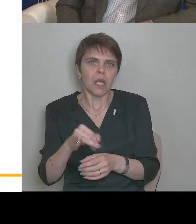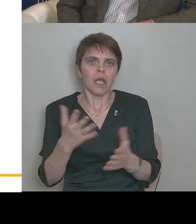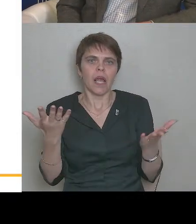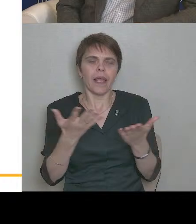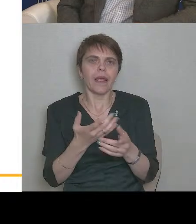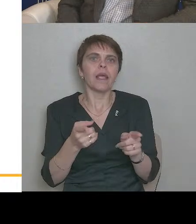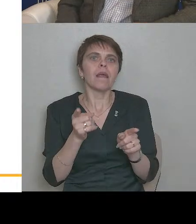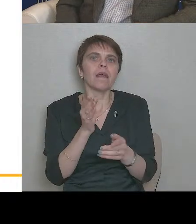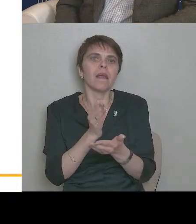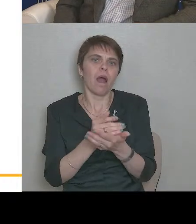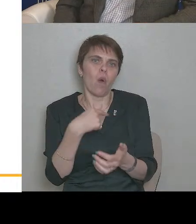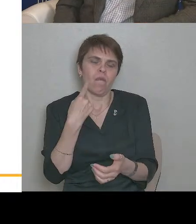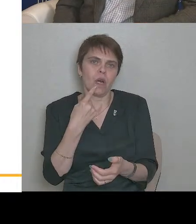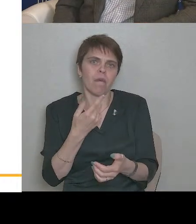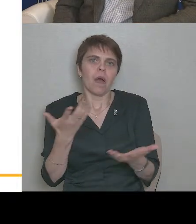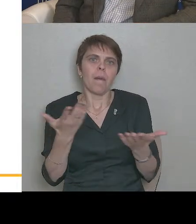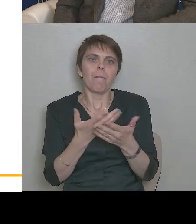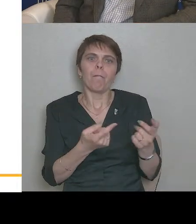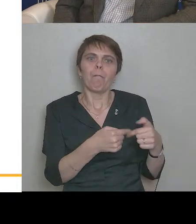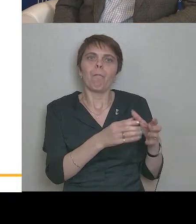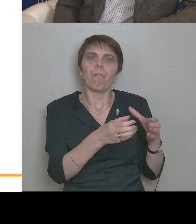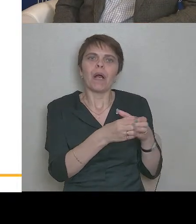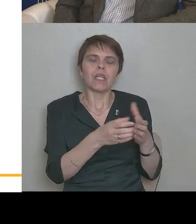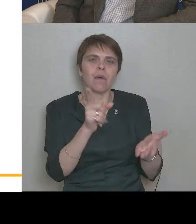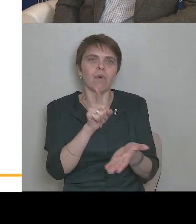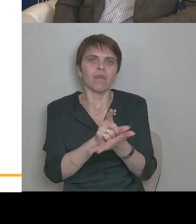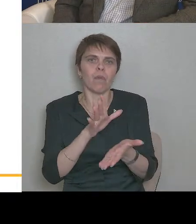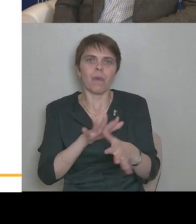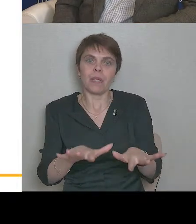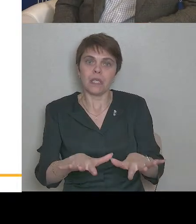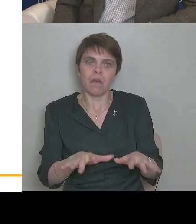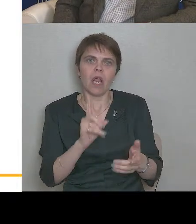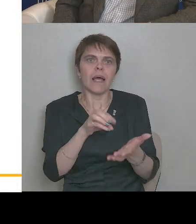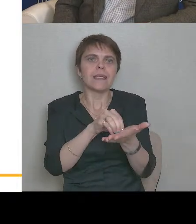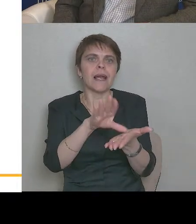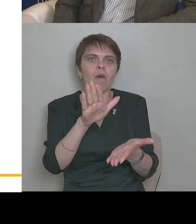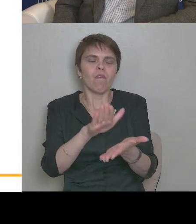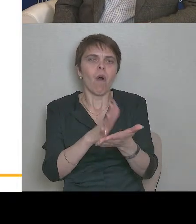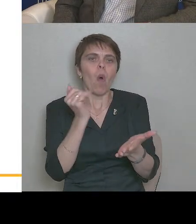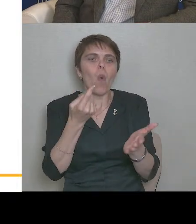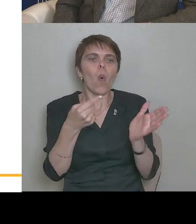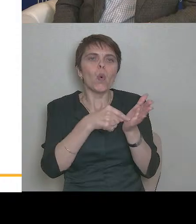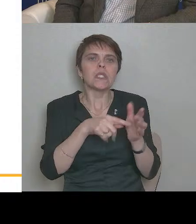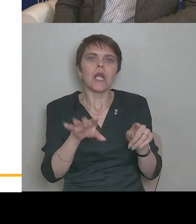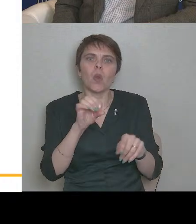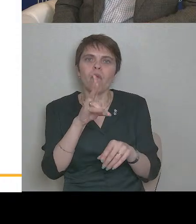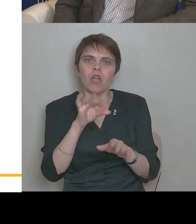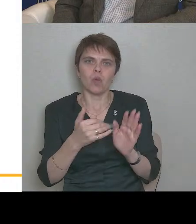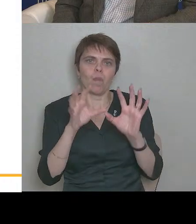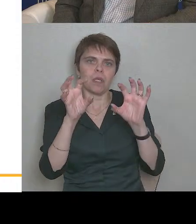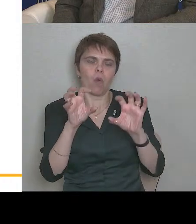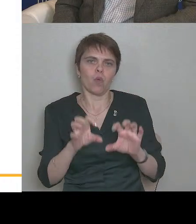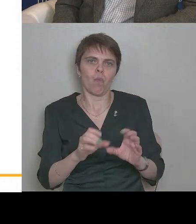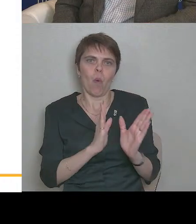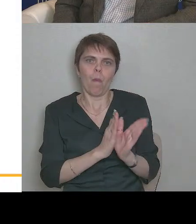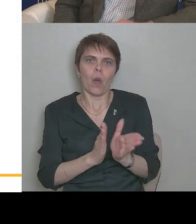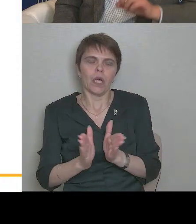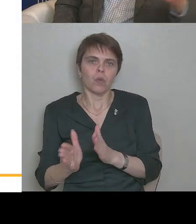political parties, and this is the component I mentioned already. The local branch of the party has to be